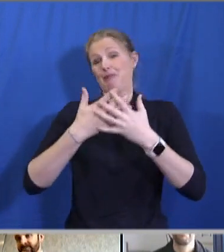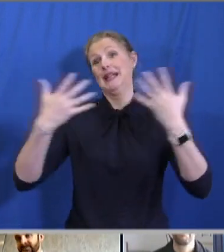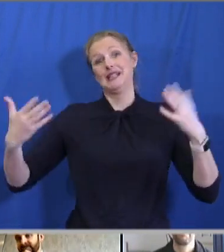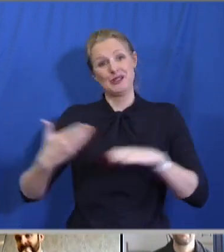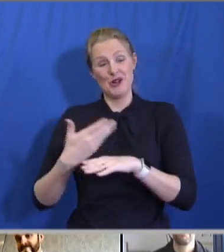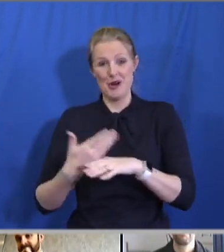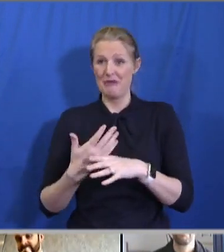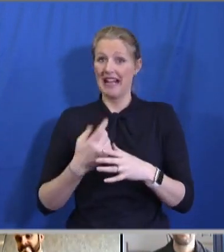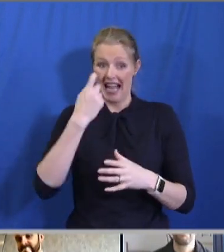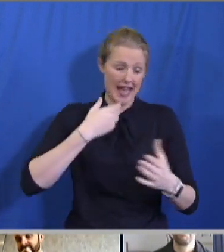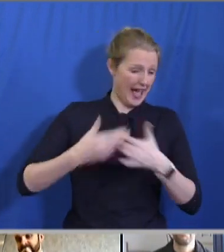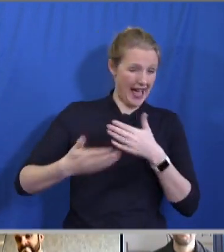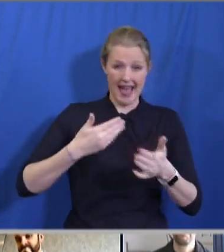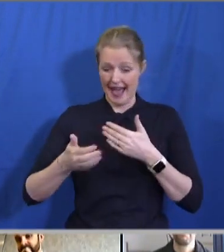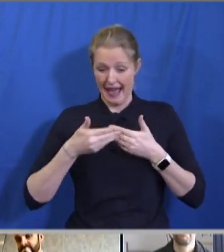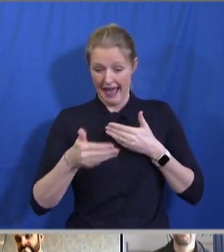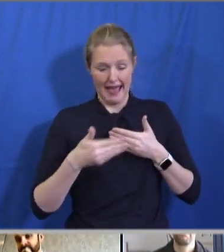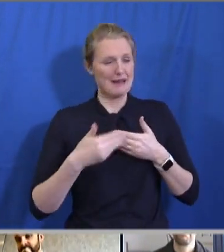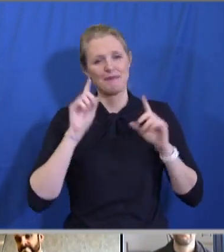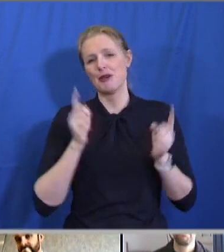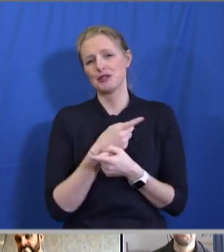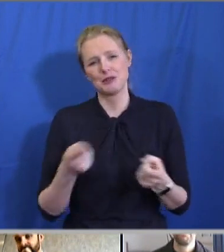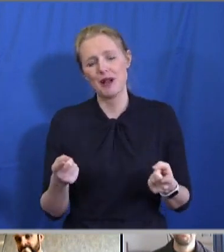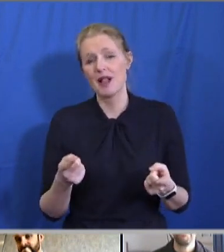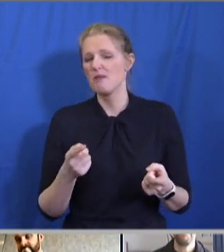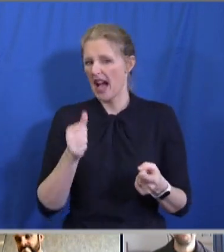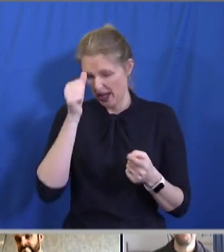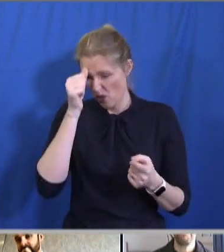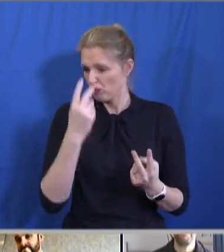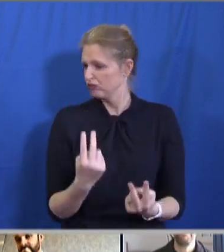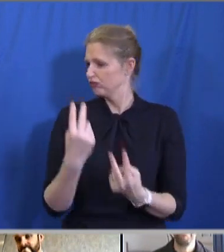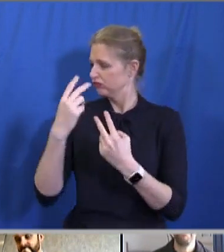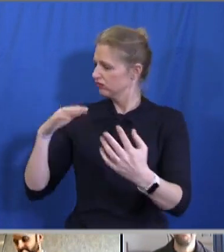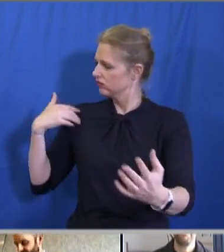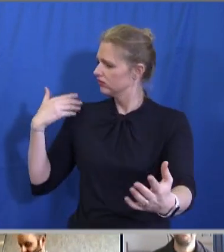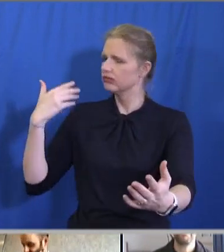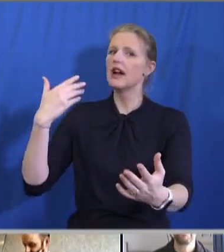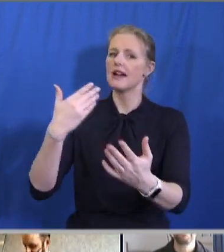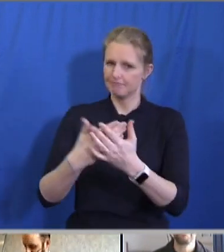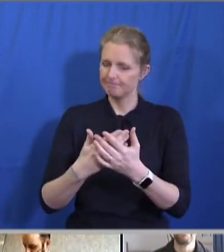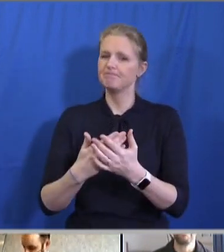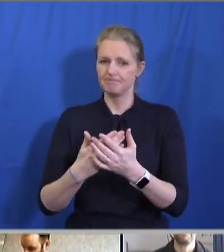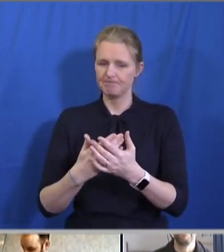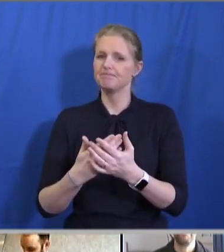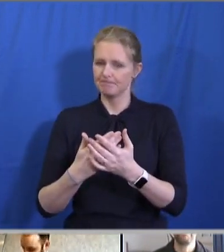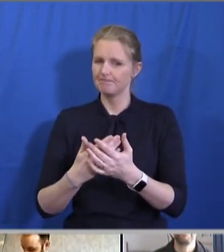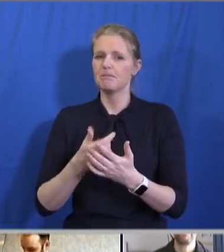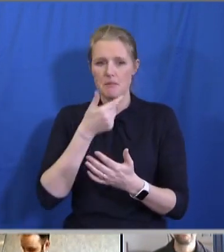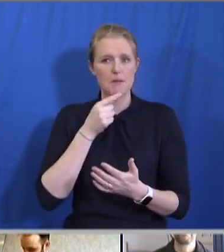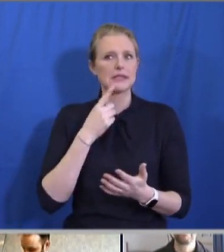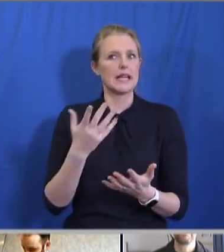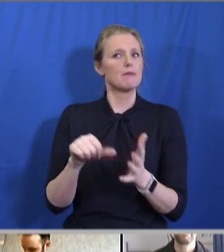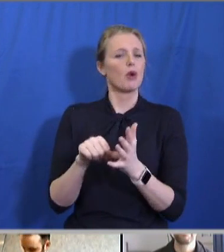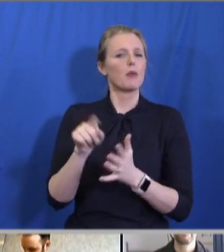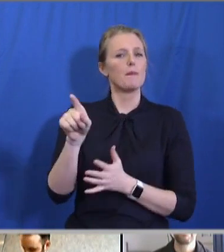know it's something that has been long looked at, and when I look back, and people, when they know my politics, when I look at the National